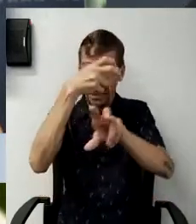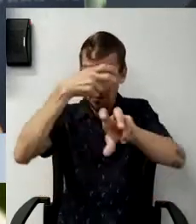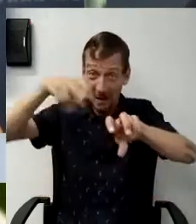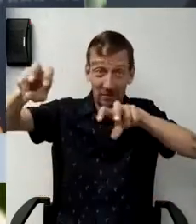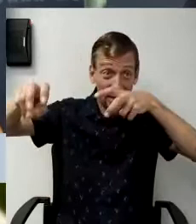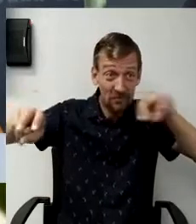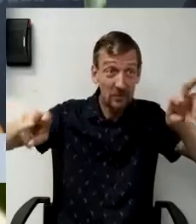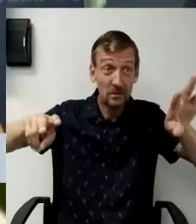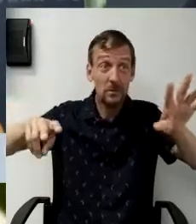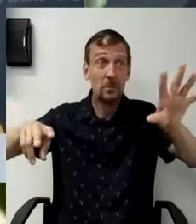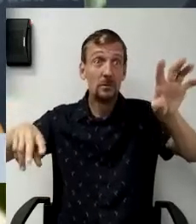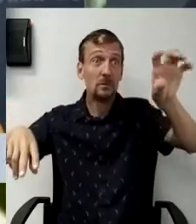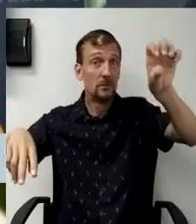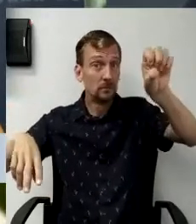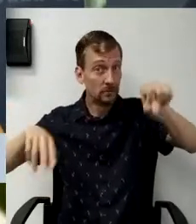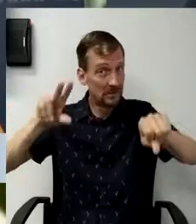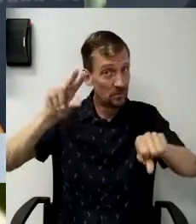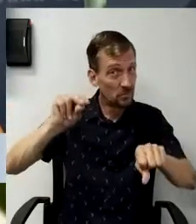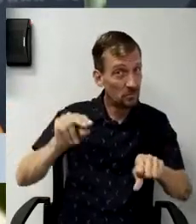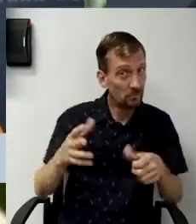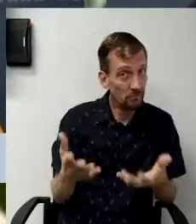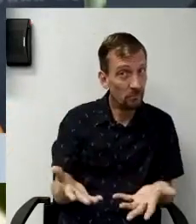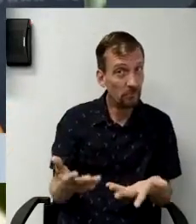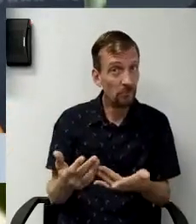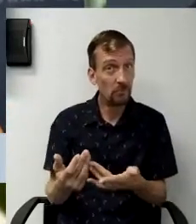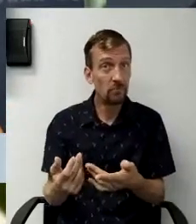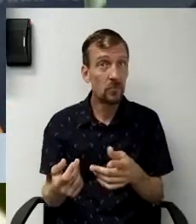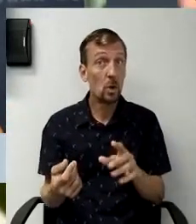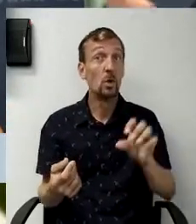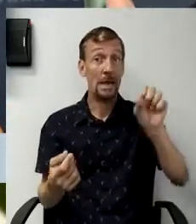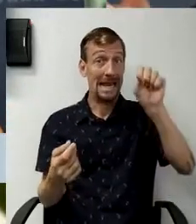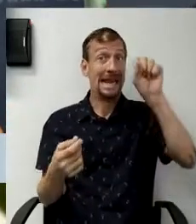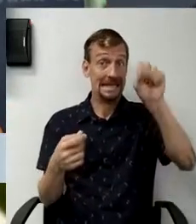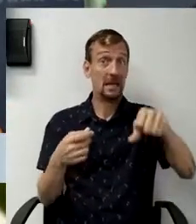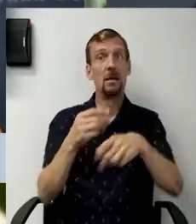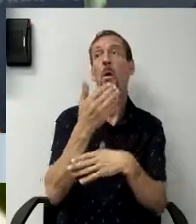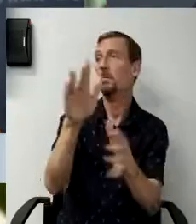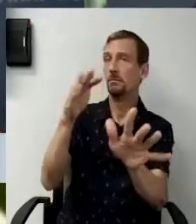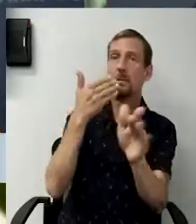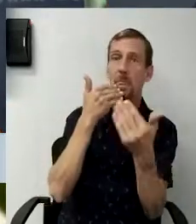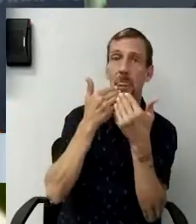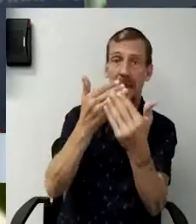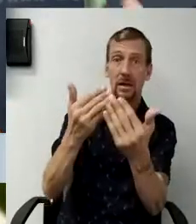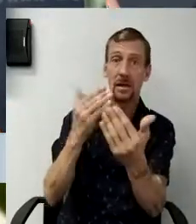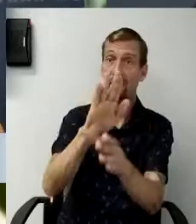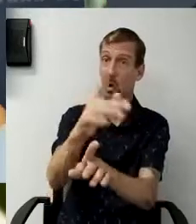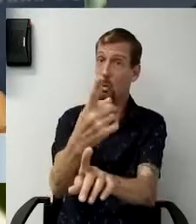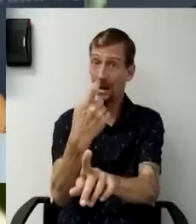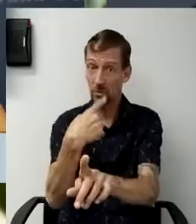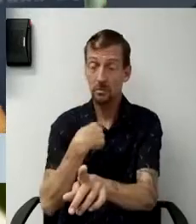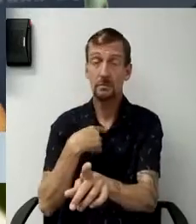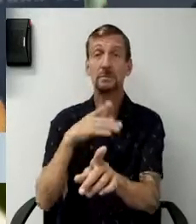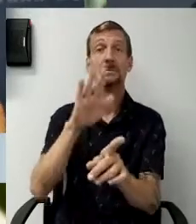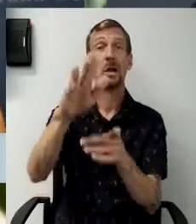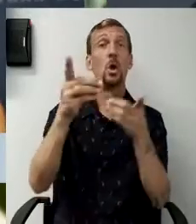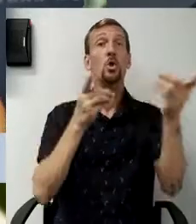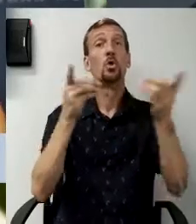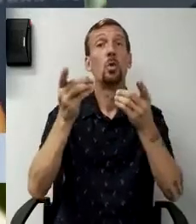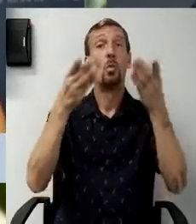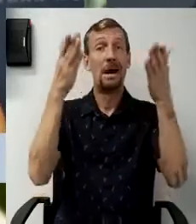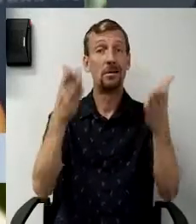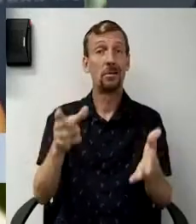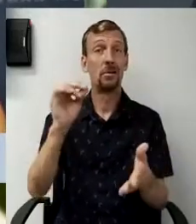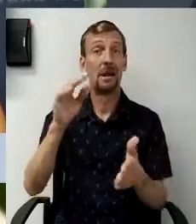Yeah, yes and no. So absolutely, thank you, Noreen. Noreen was the director of skilled